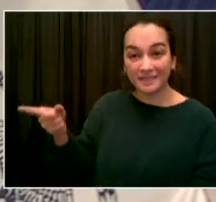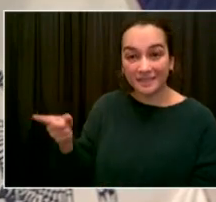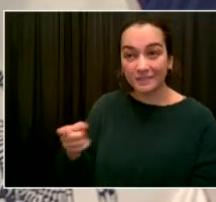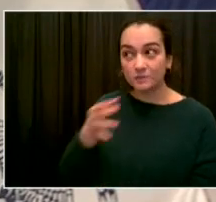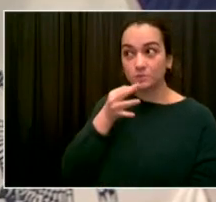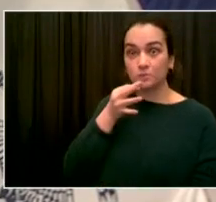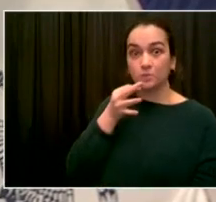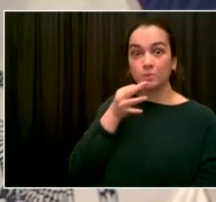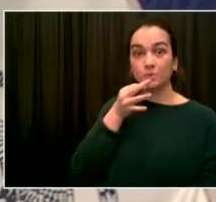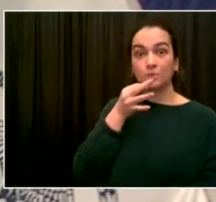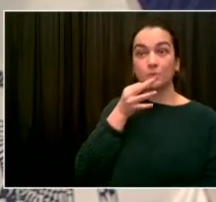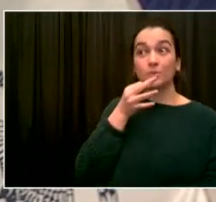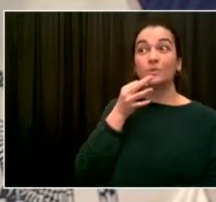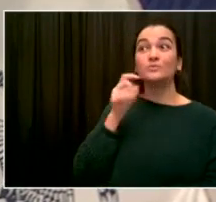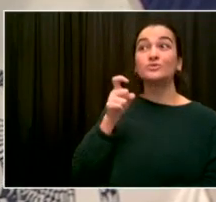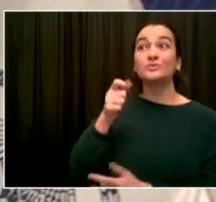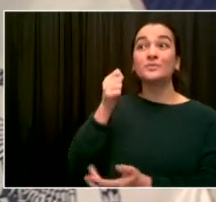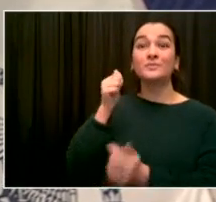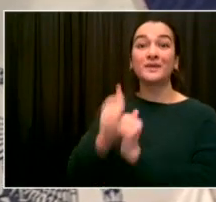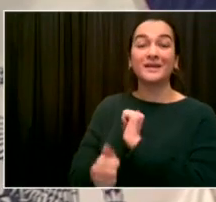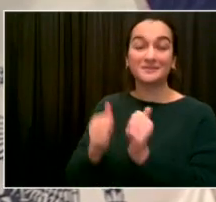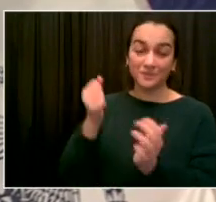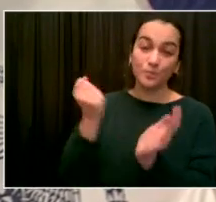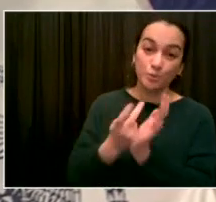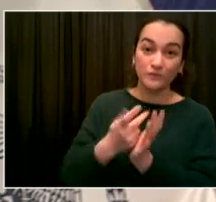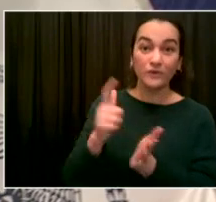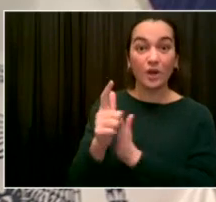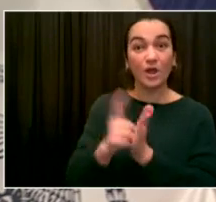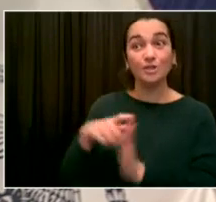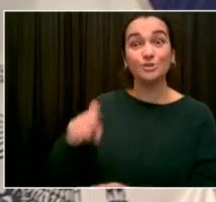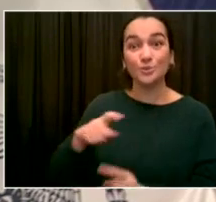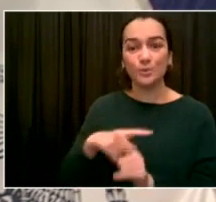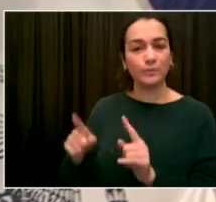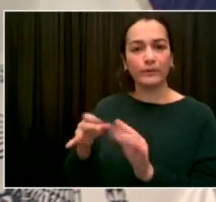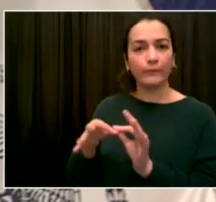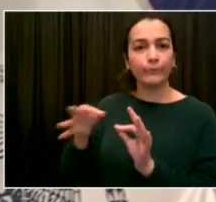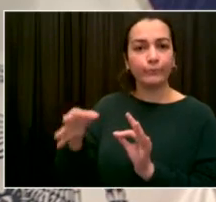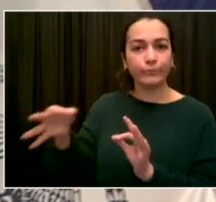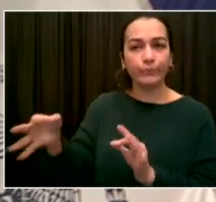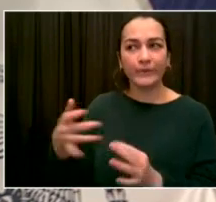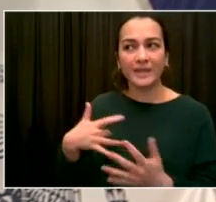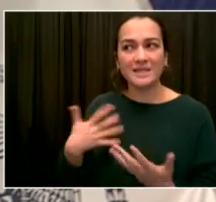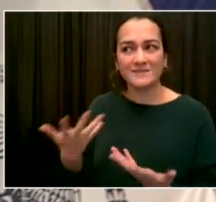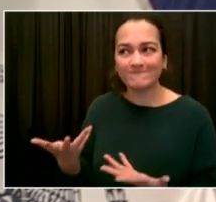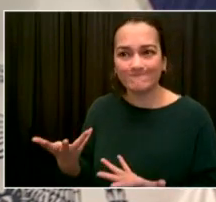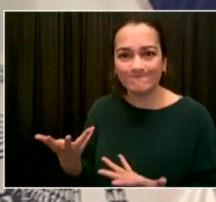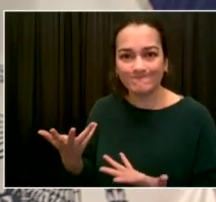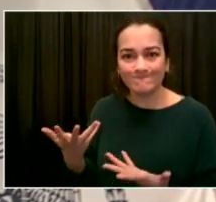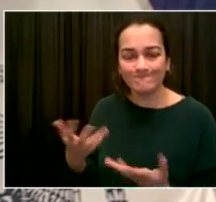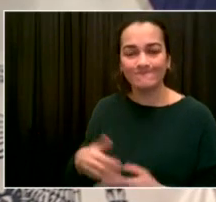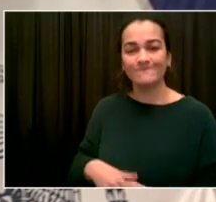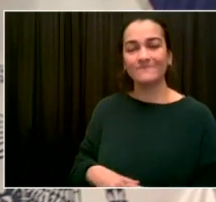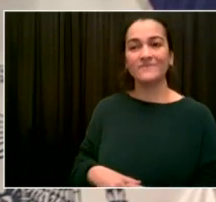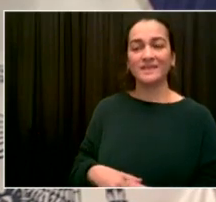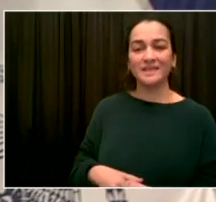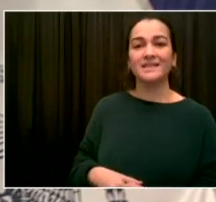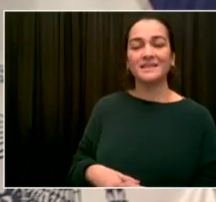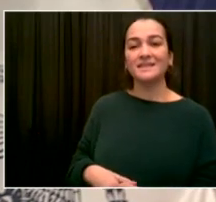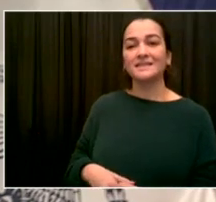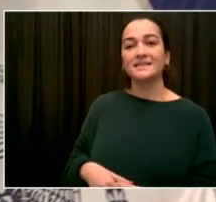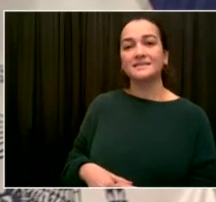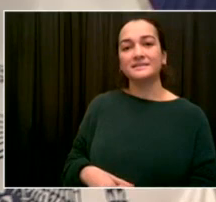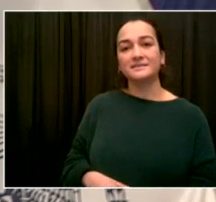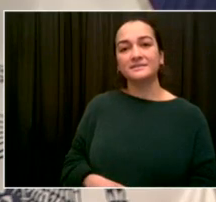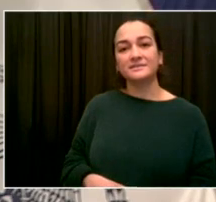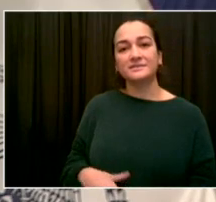never over if you're on the playing field. I think it would be great if you just spend a moment updating New Yorkers on how you're going to